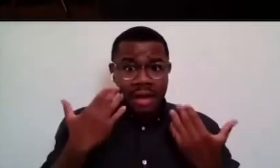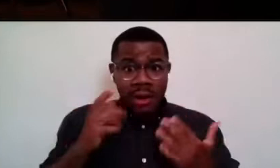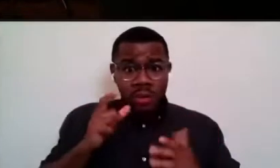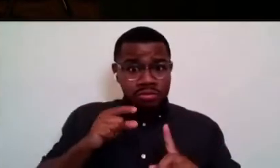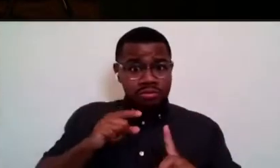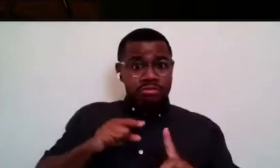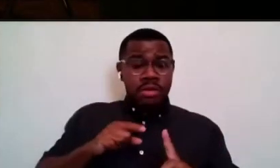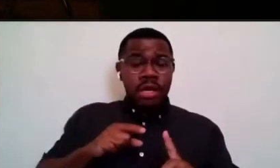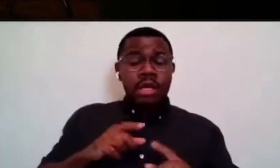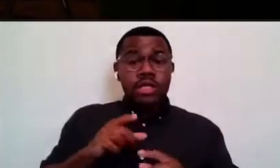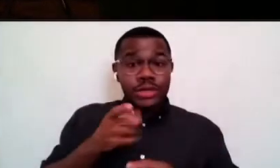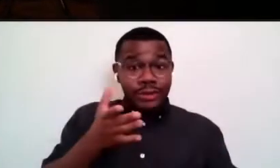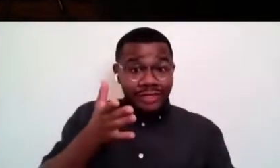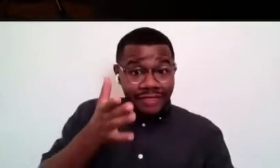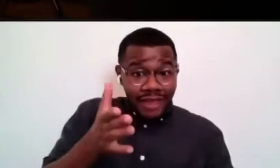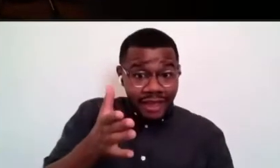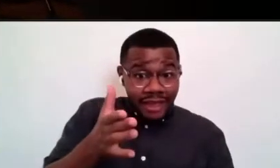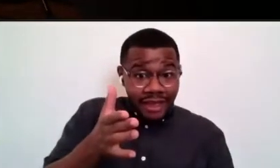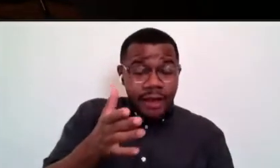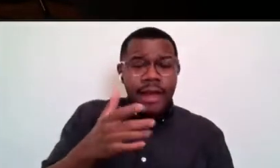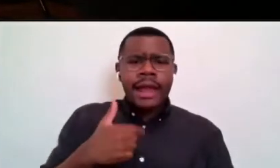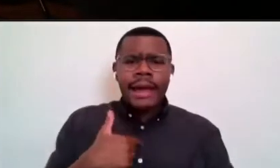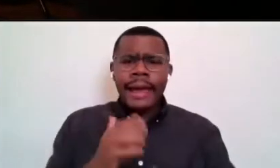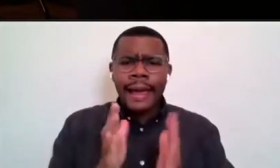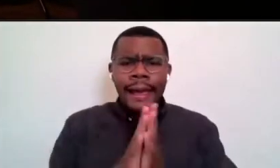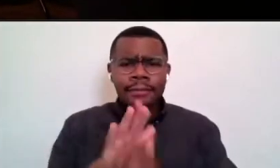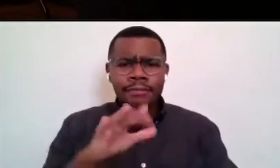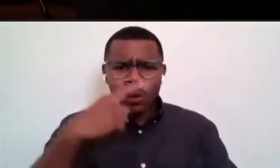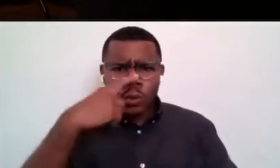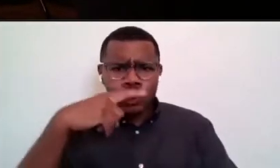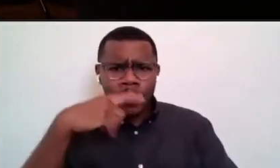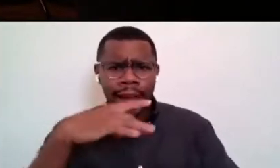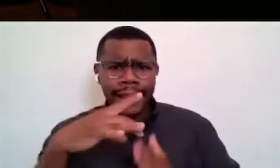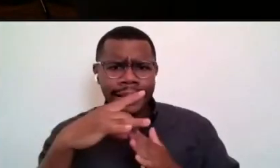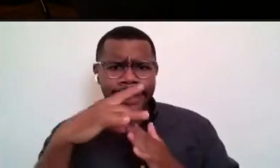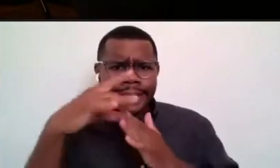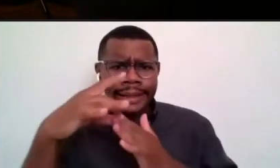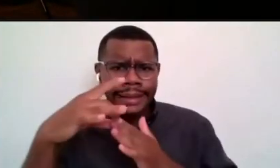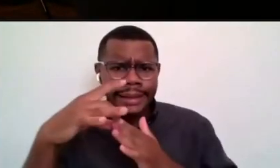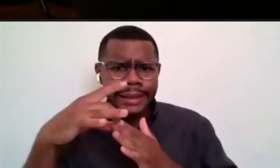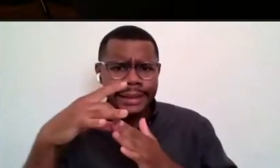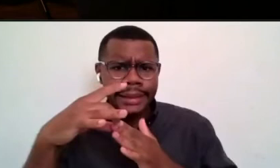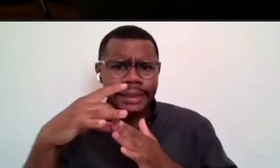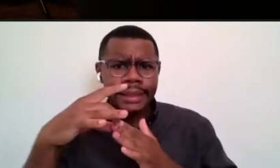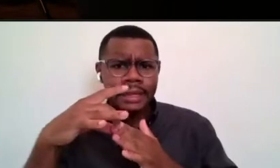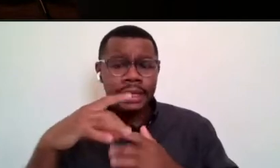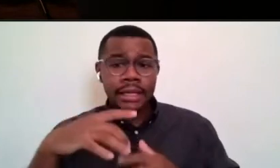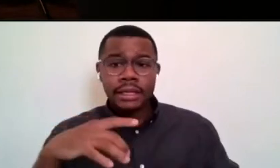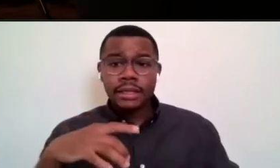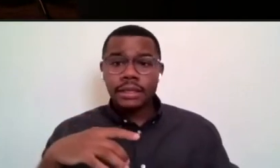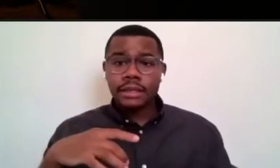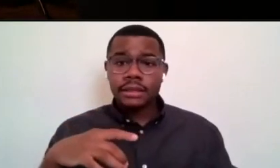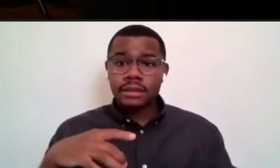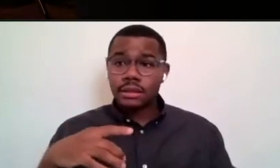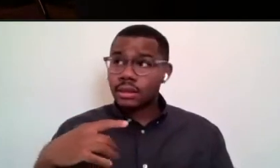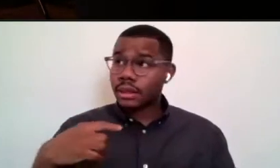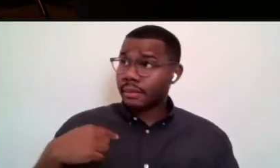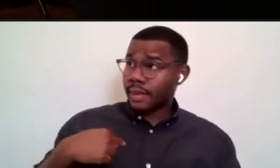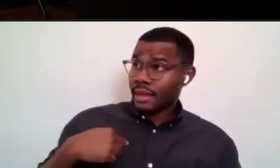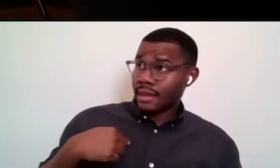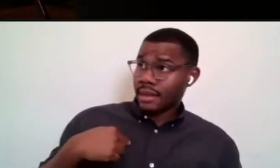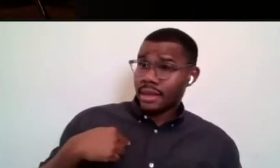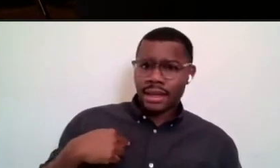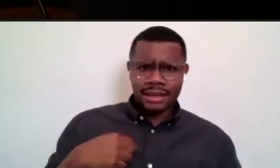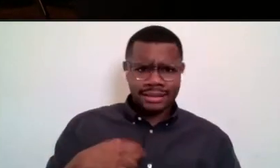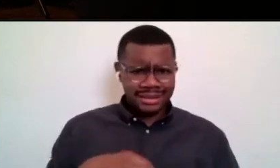and I asked her to lead them in some rap stuff. And she said, you want me to... I said, girl, you know,